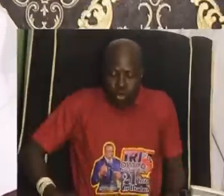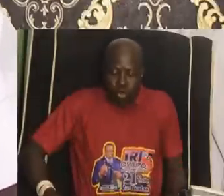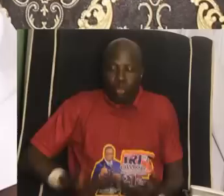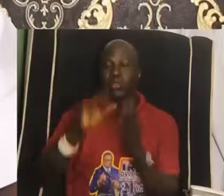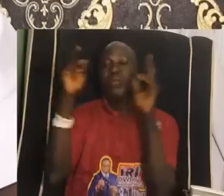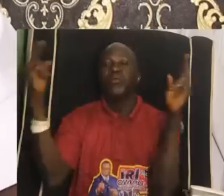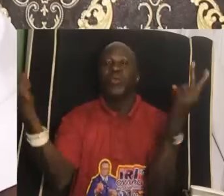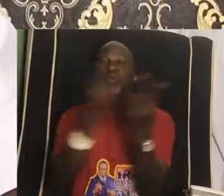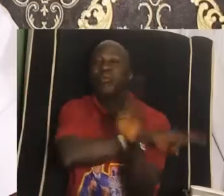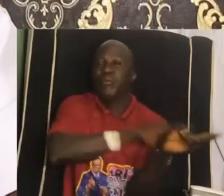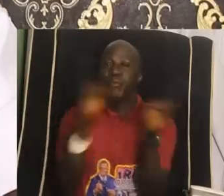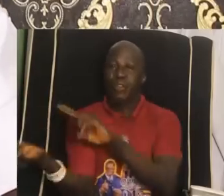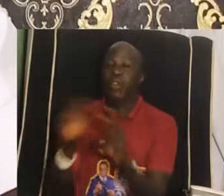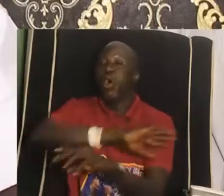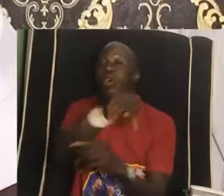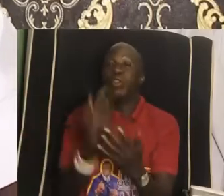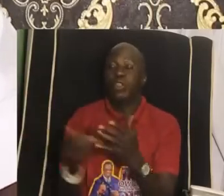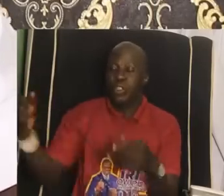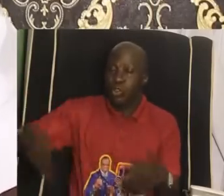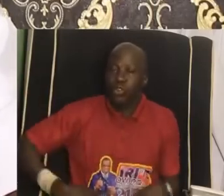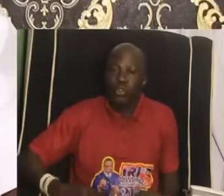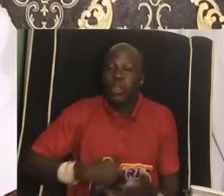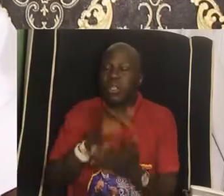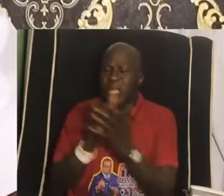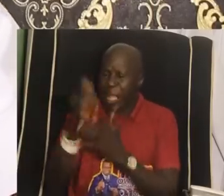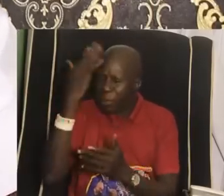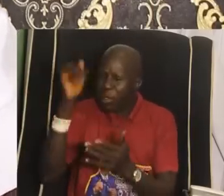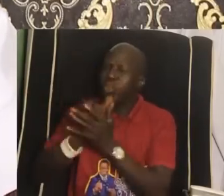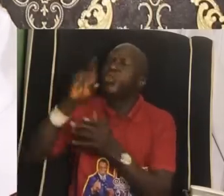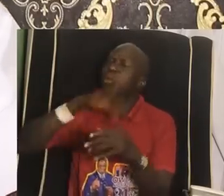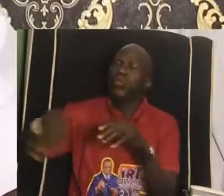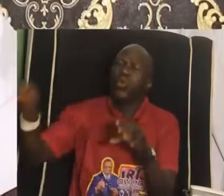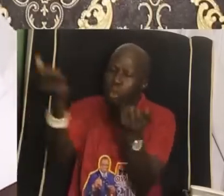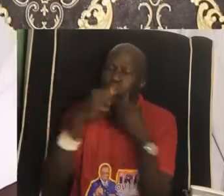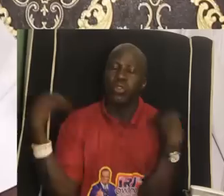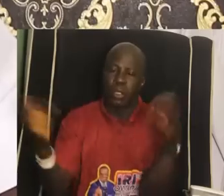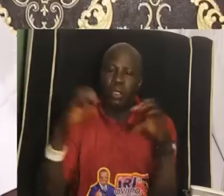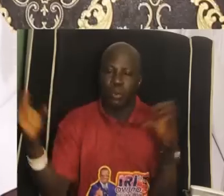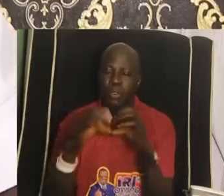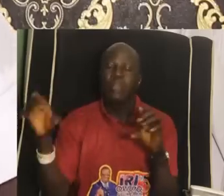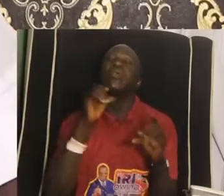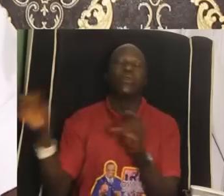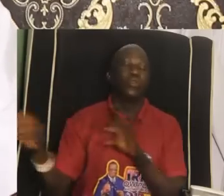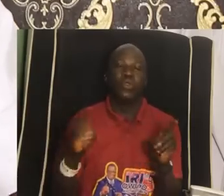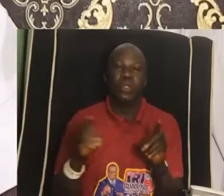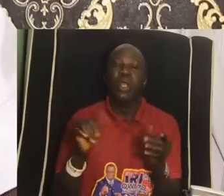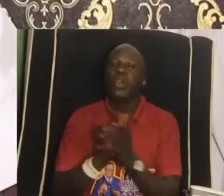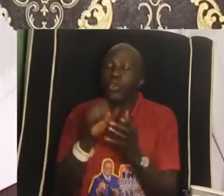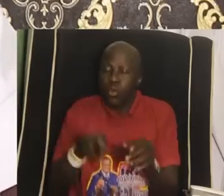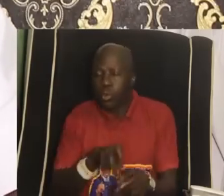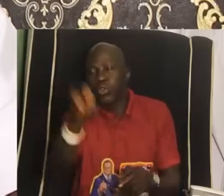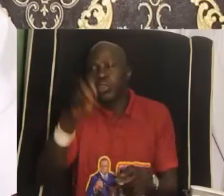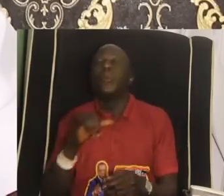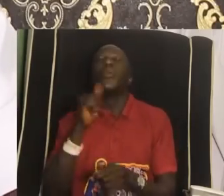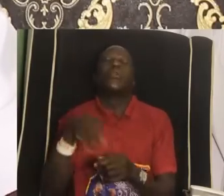announced it as youth. Now, all the youth. You know, you are due for celebration, and you could not do it. Oh, you're supposed to travel abroad.